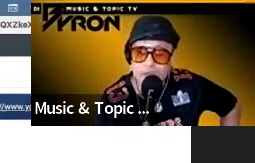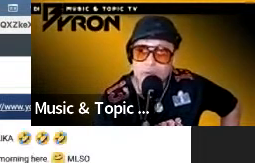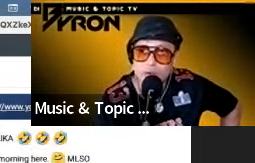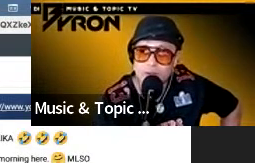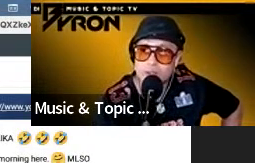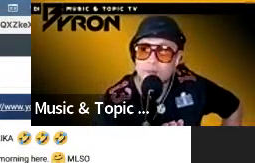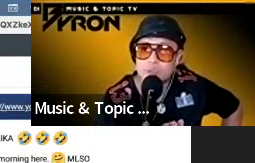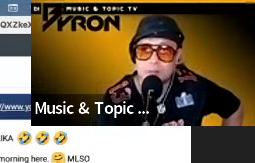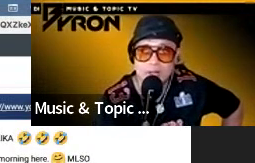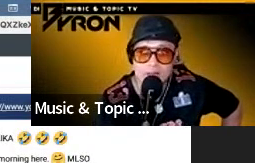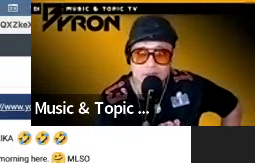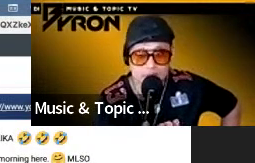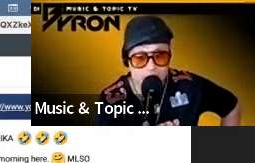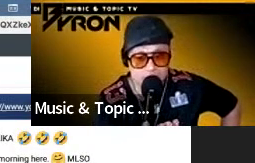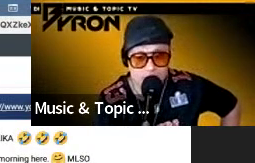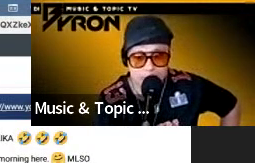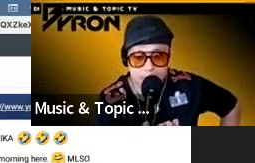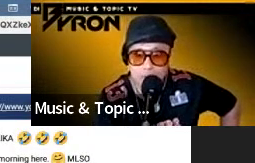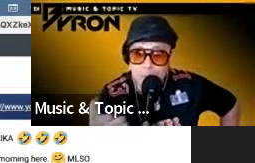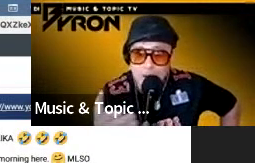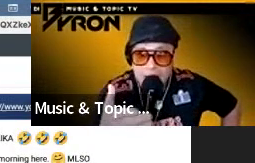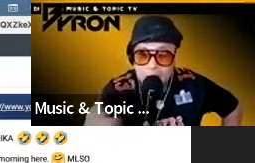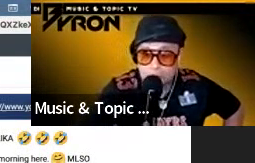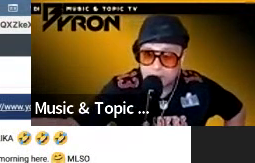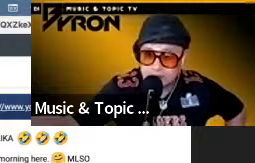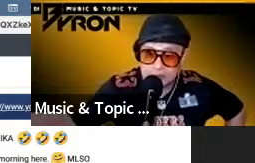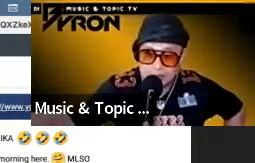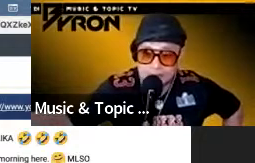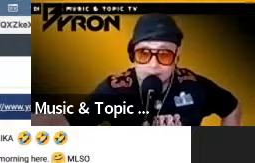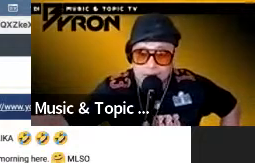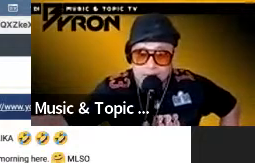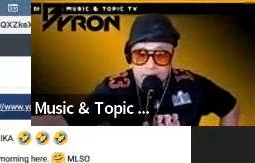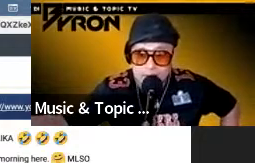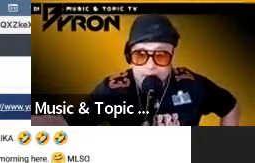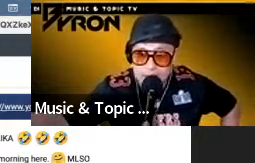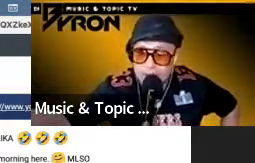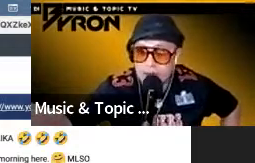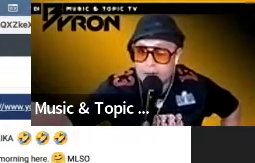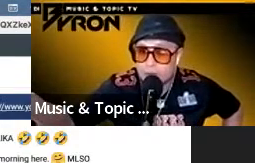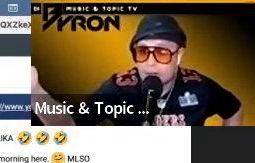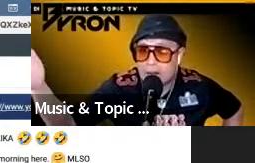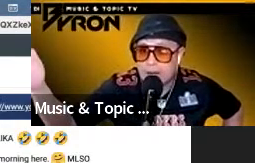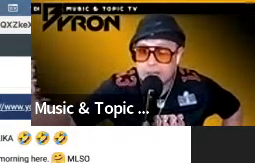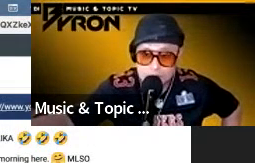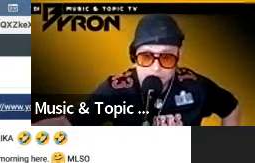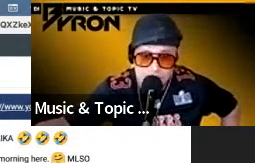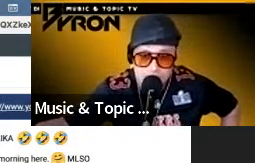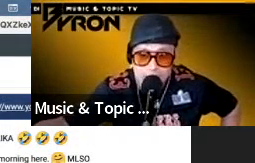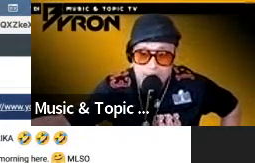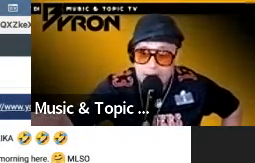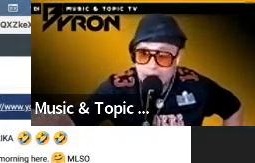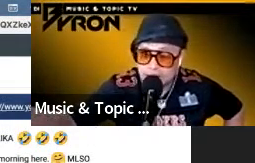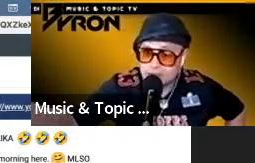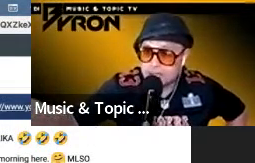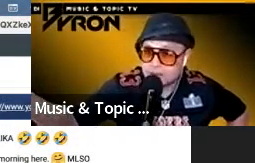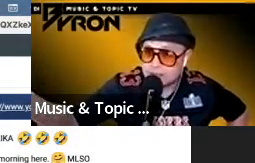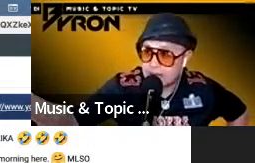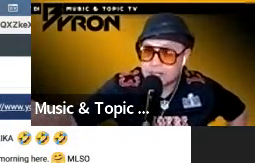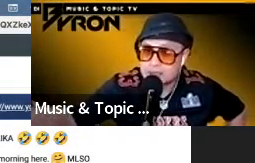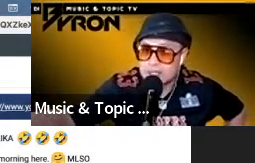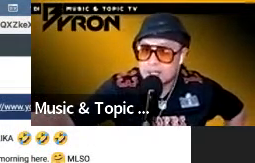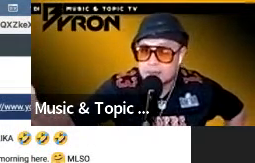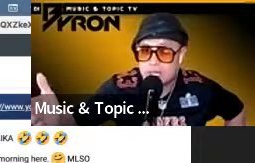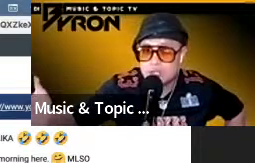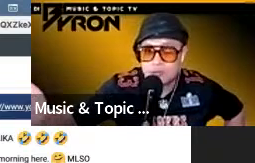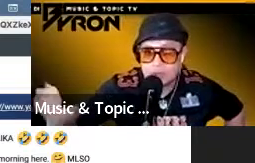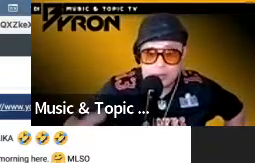Meron rin tayong territorial claims with Malaysia and Vietnam, pero umaabot ba sa ganito na nagkakaroon ng harassment,